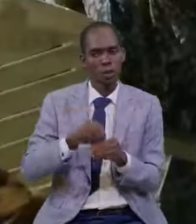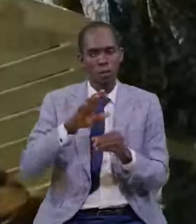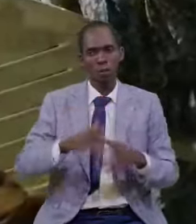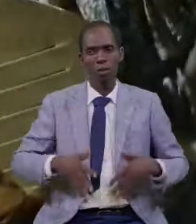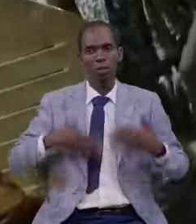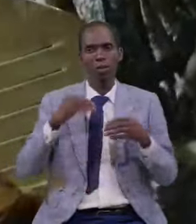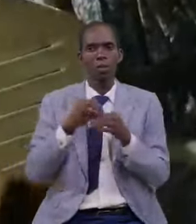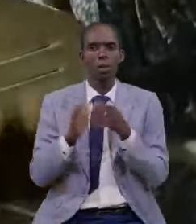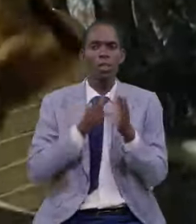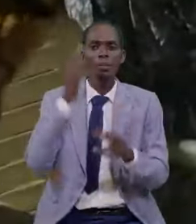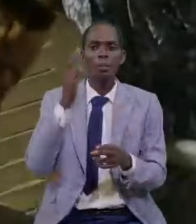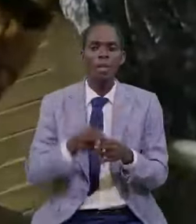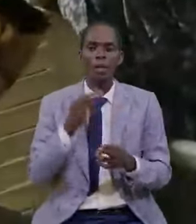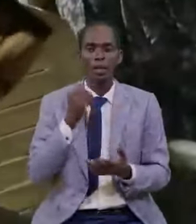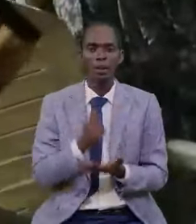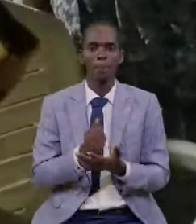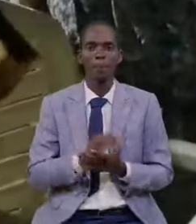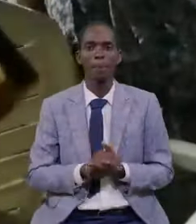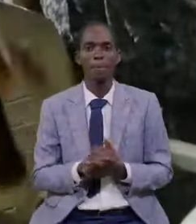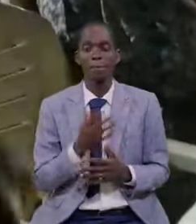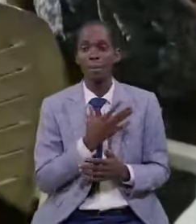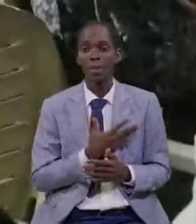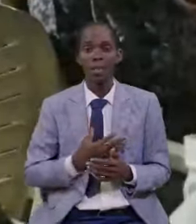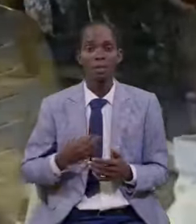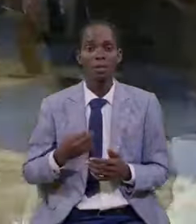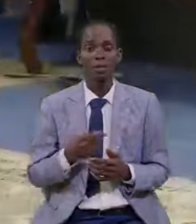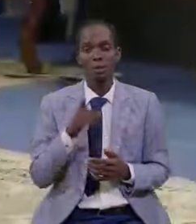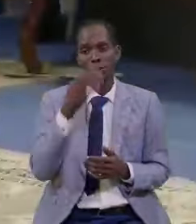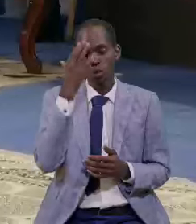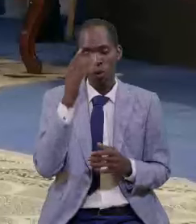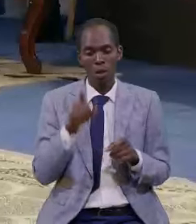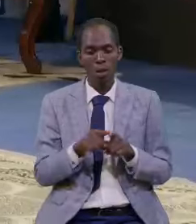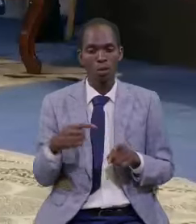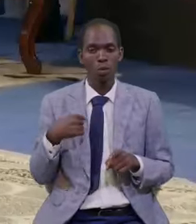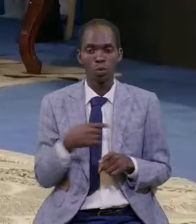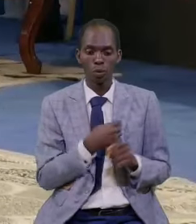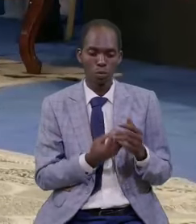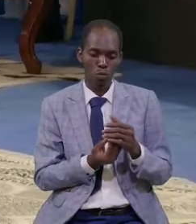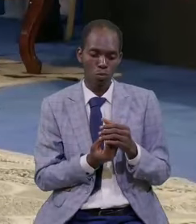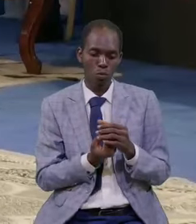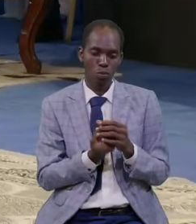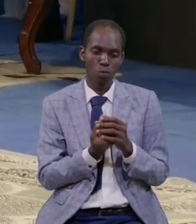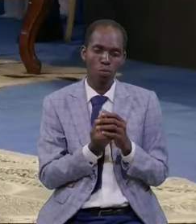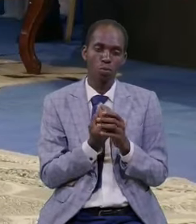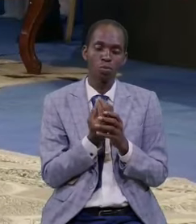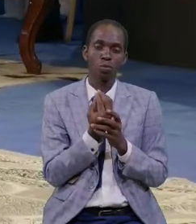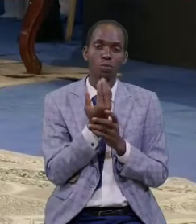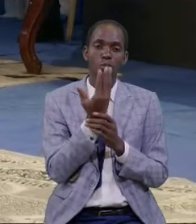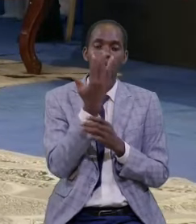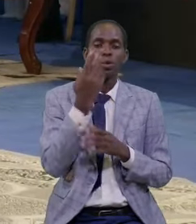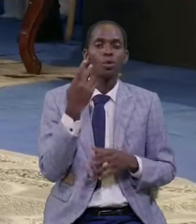Jesus' name. And you know, as we grow and we see what's happening in the lives of other